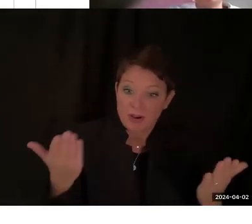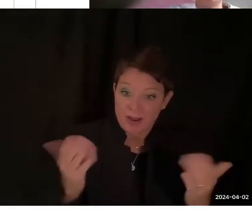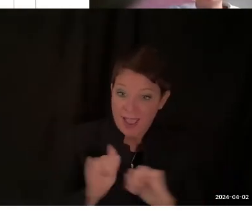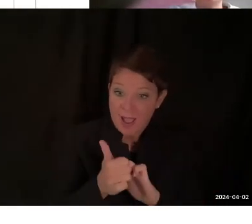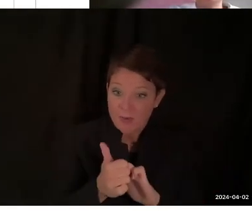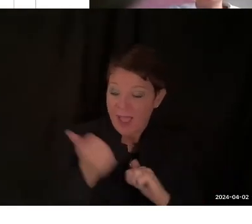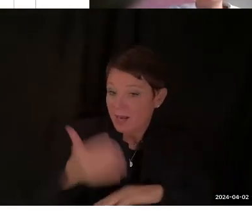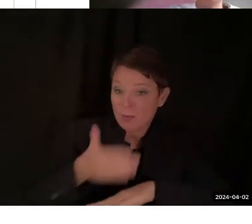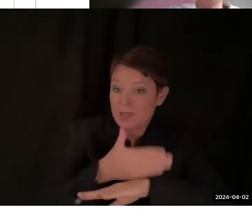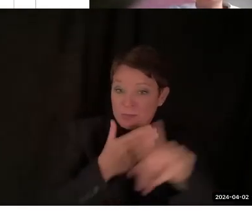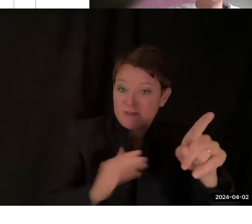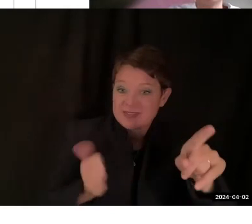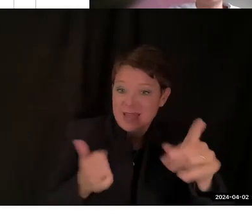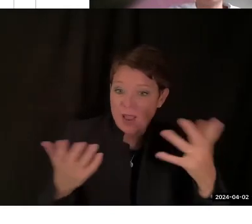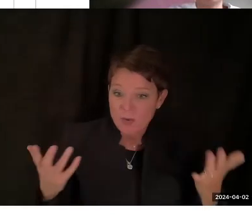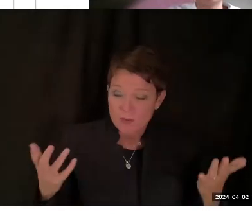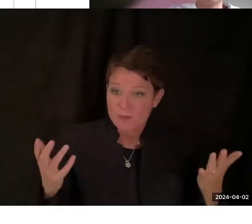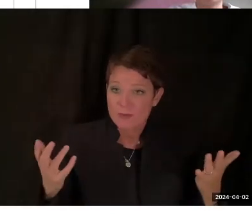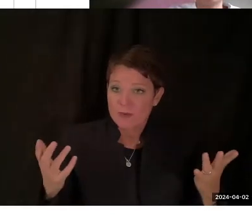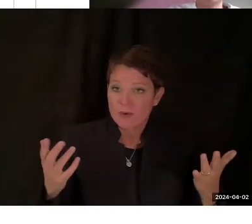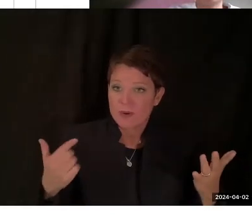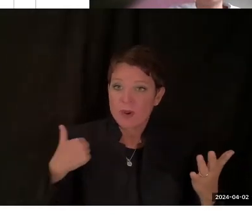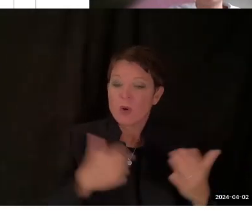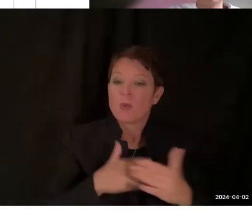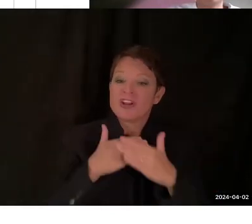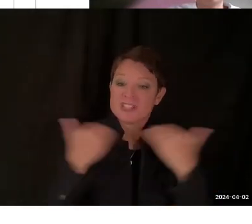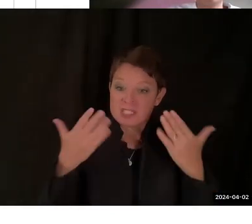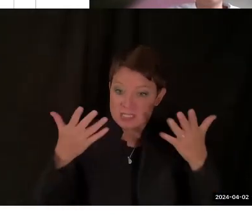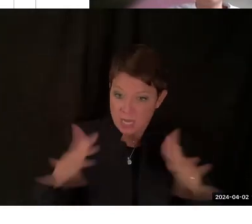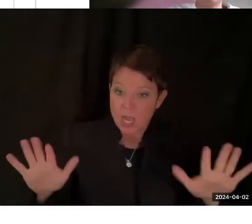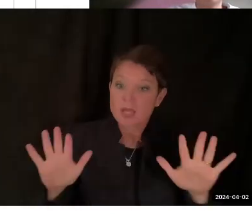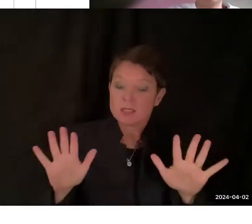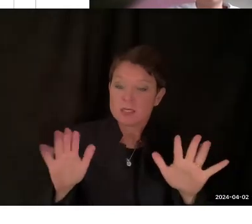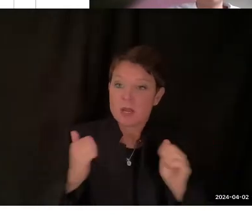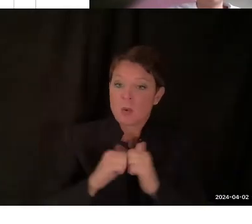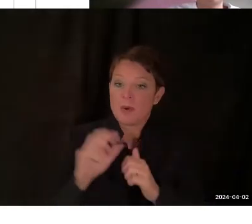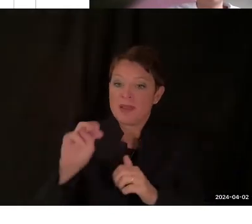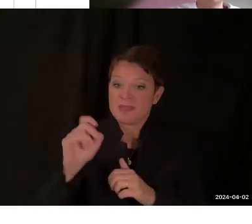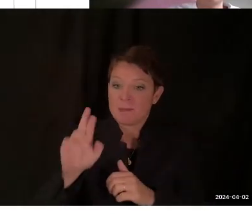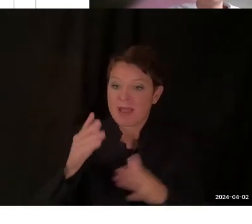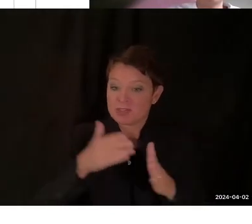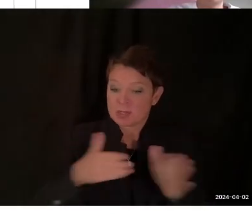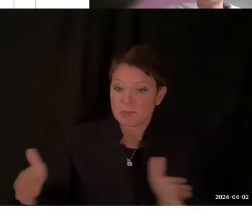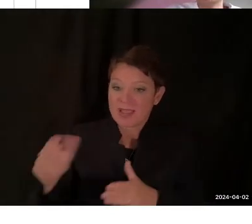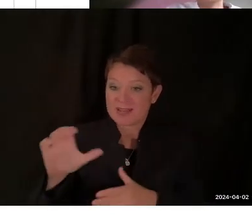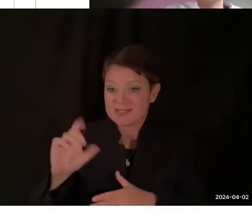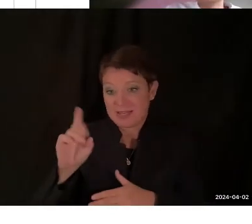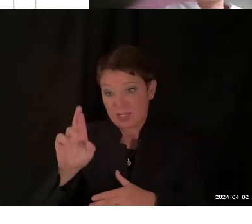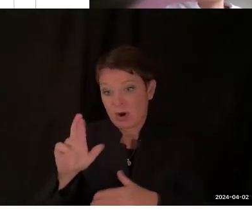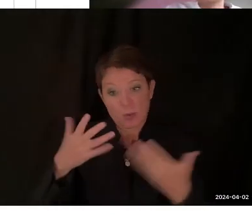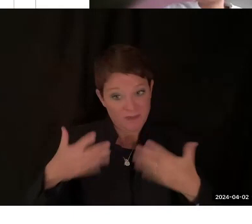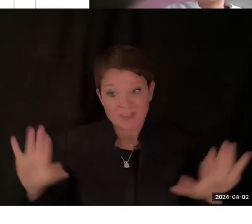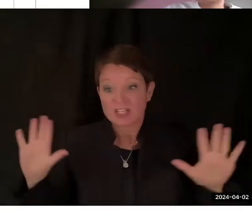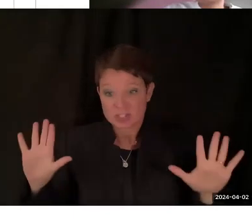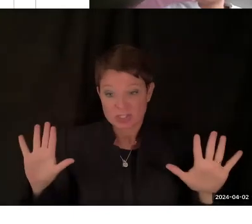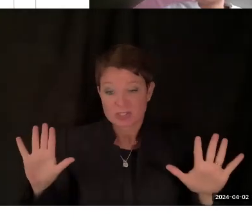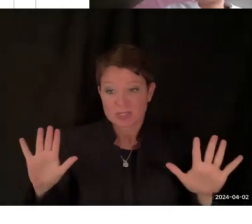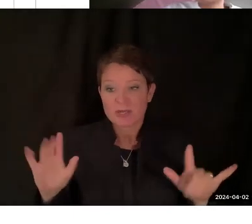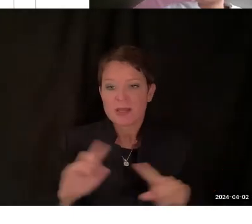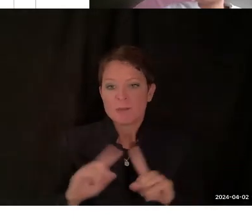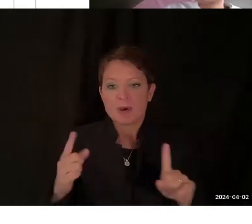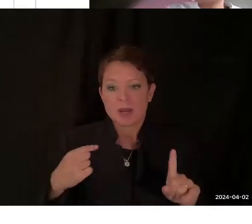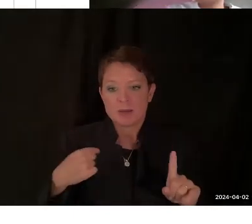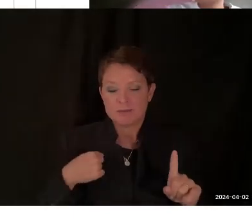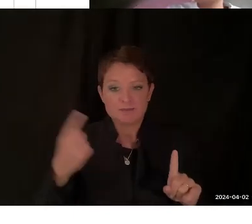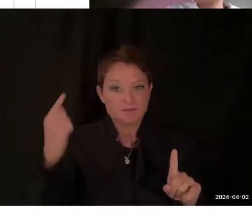Yeah. You know, we're done with this master plan for CDR, right? But I think